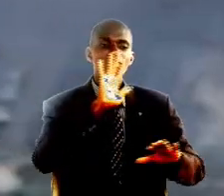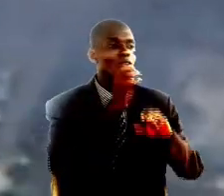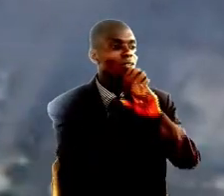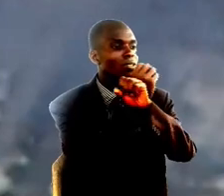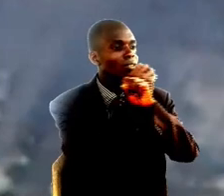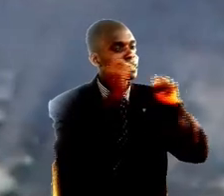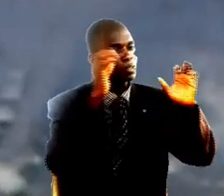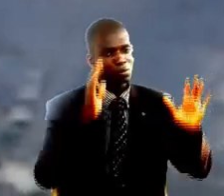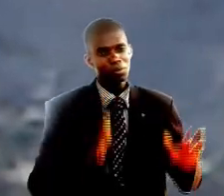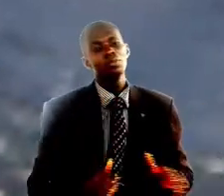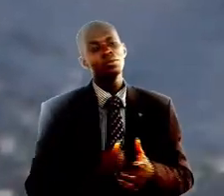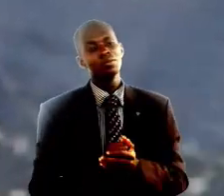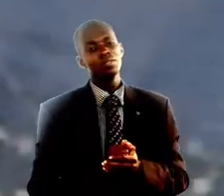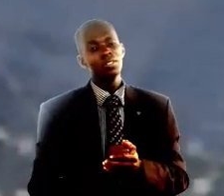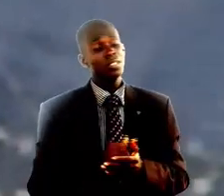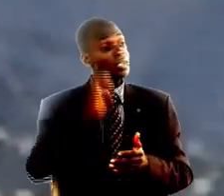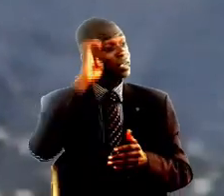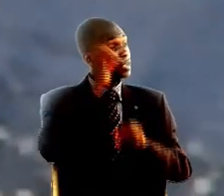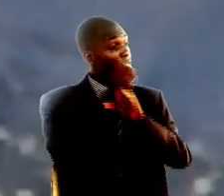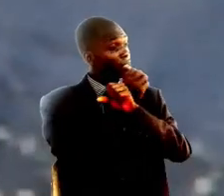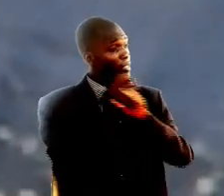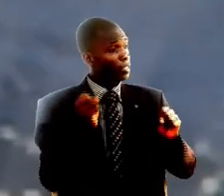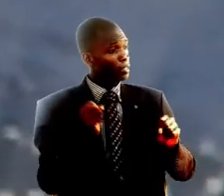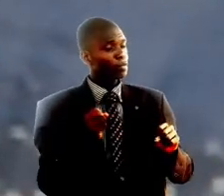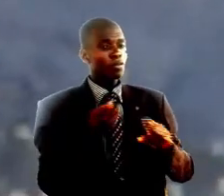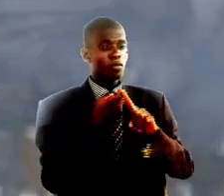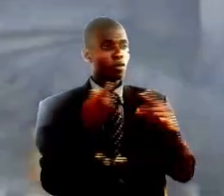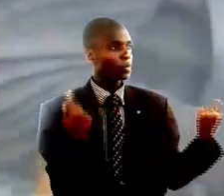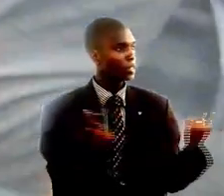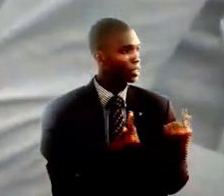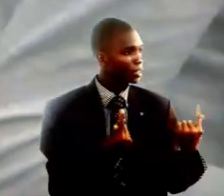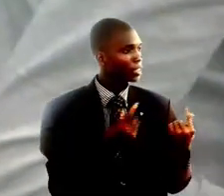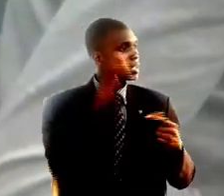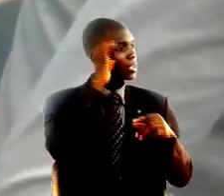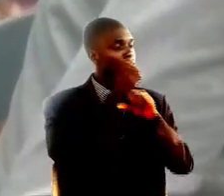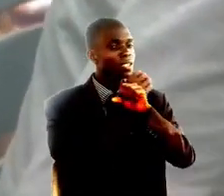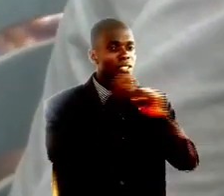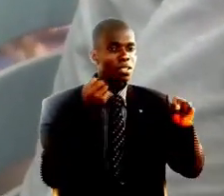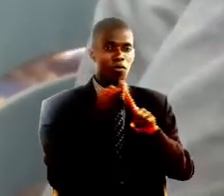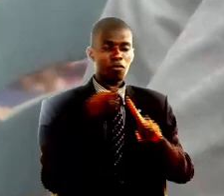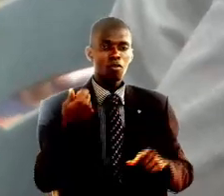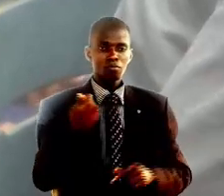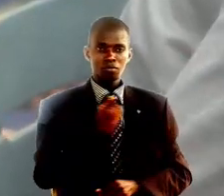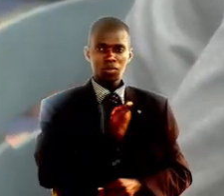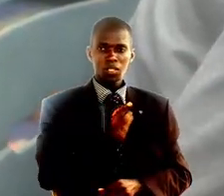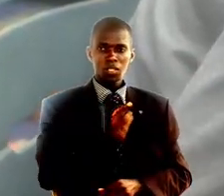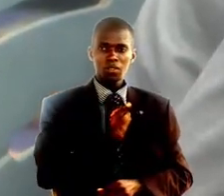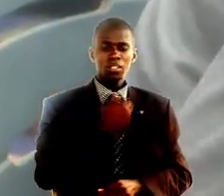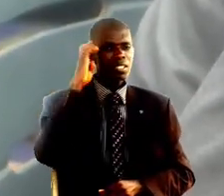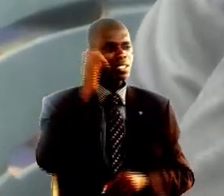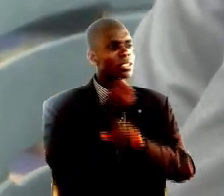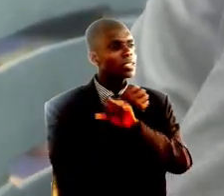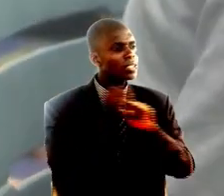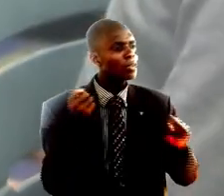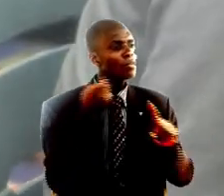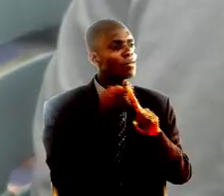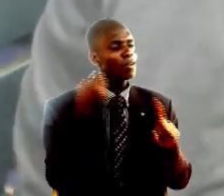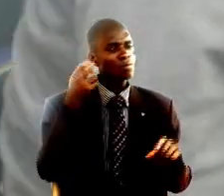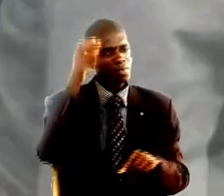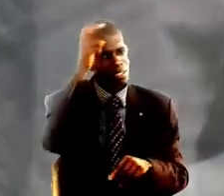from sin. He saves from self. He saves from Satan. He saves